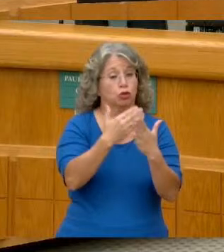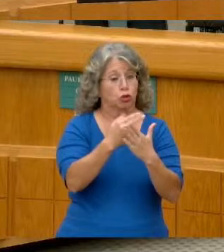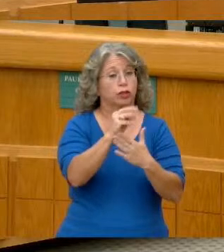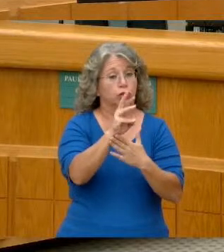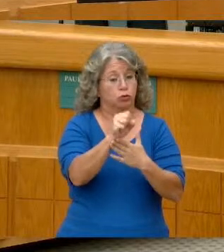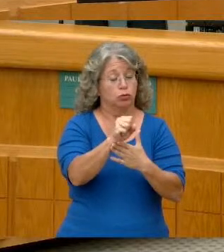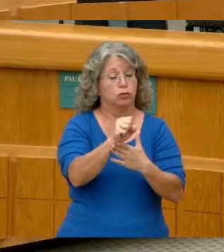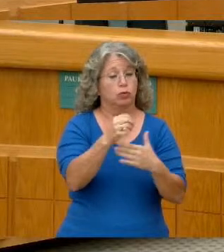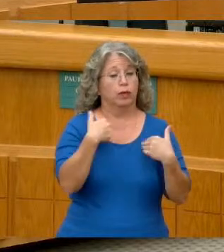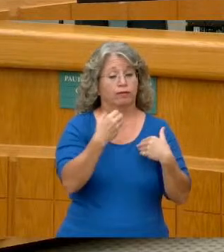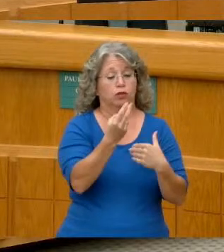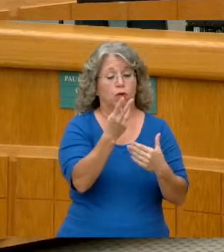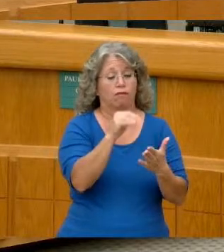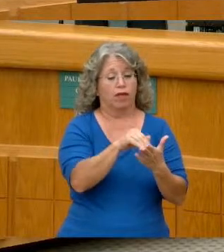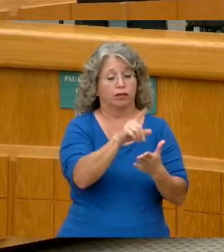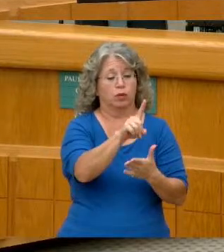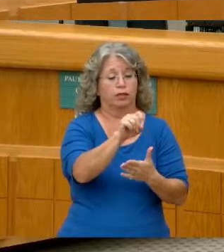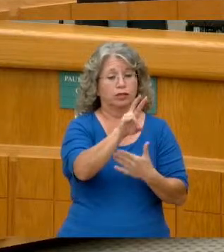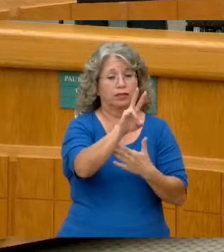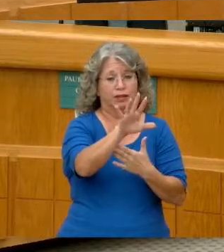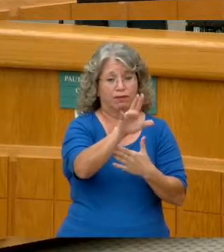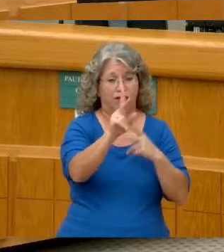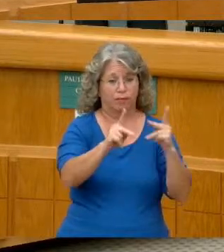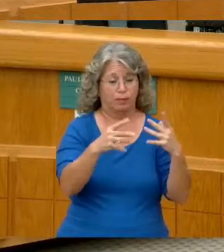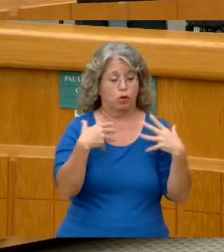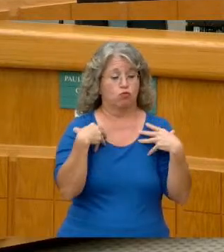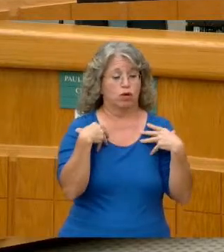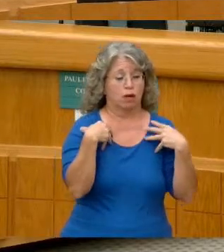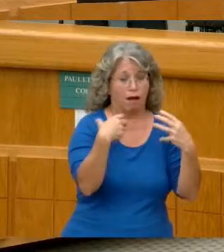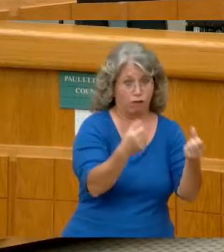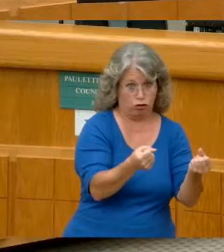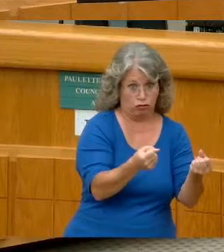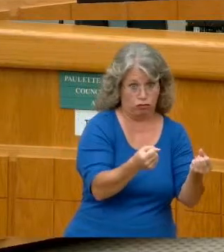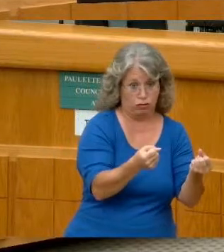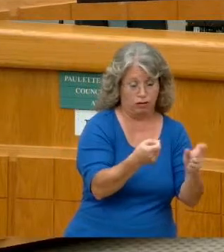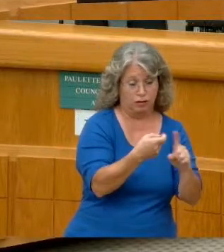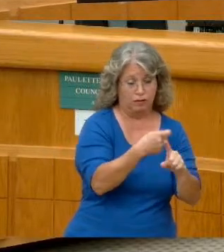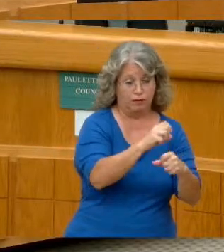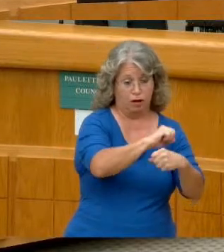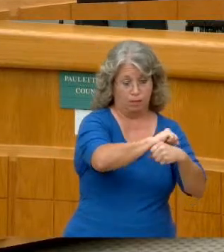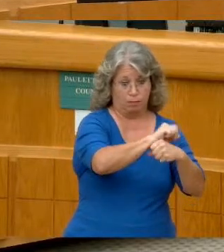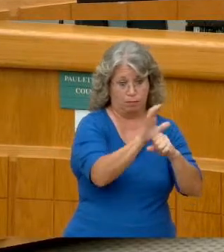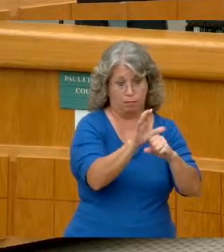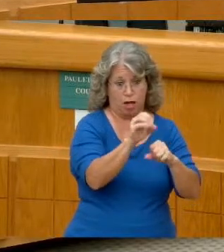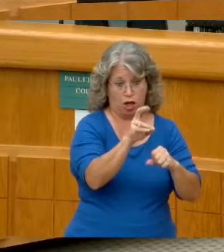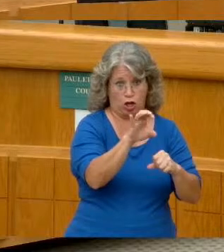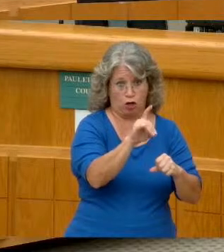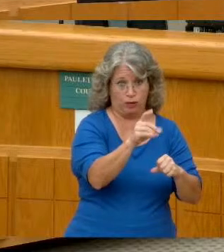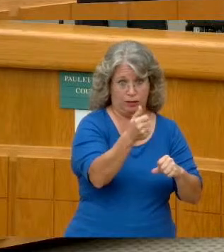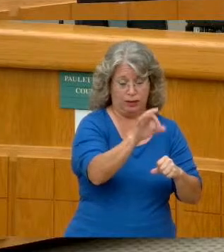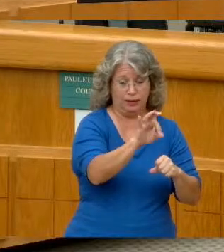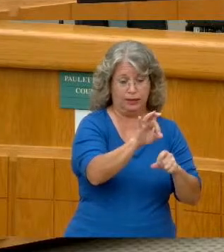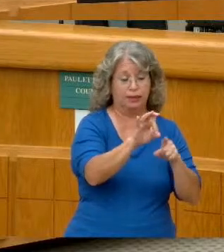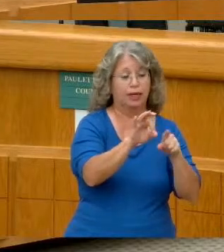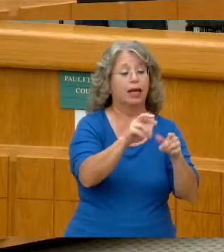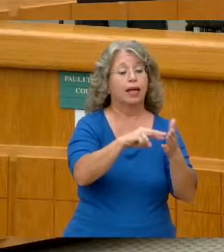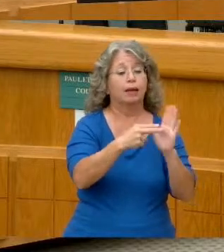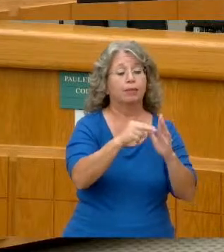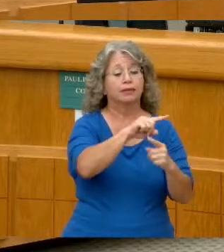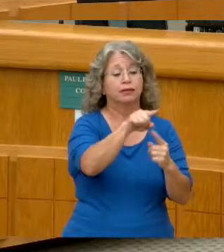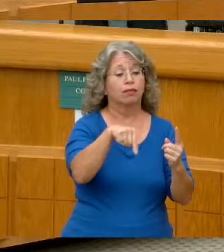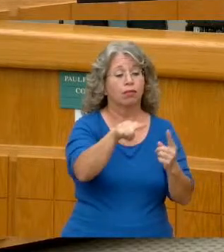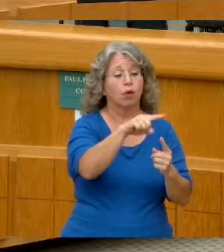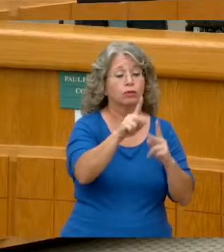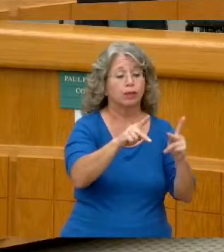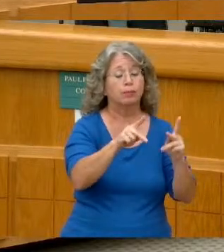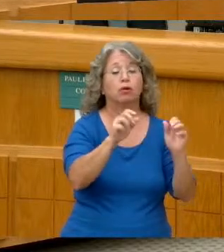have 12,175 people recovered from COVID-19. These are all potential convalescent plasma donors,